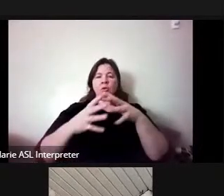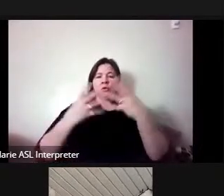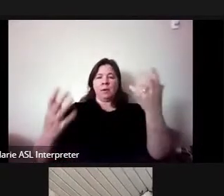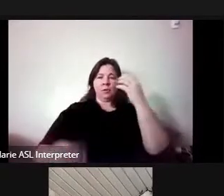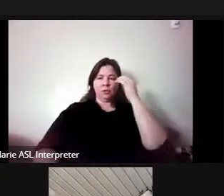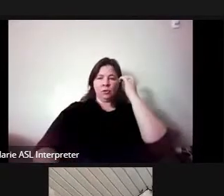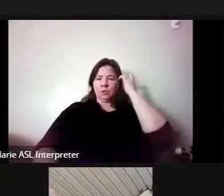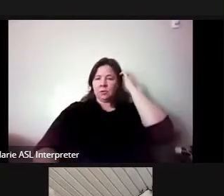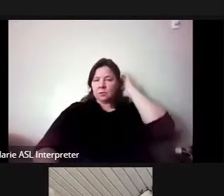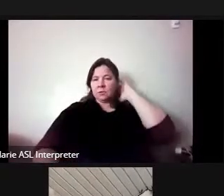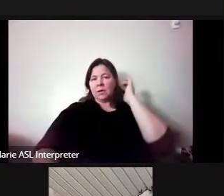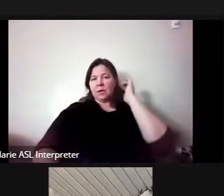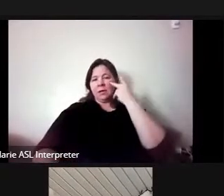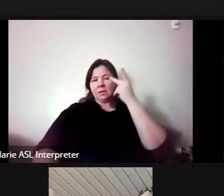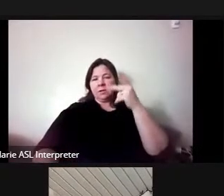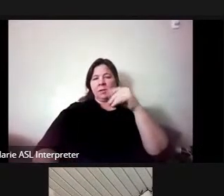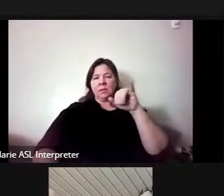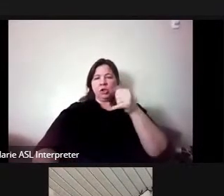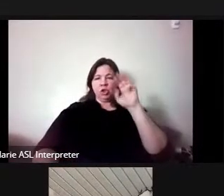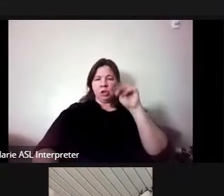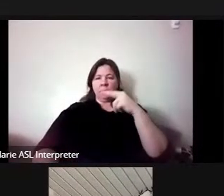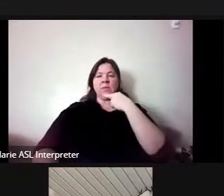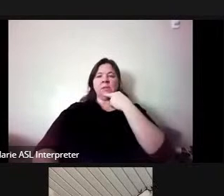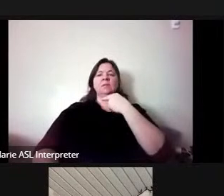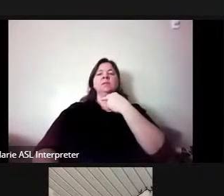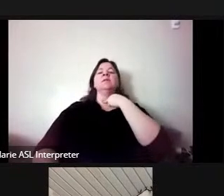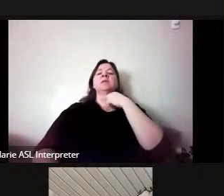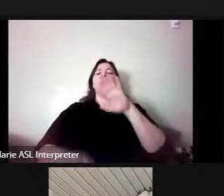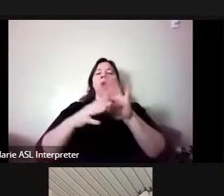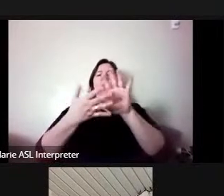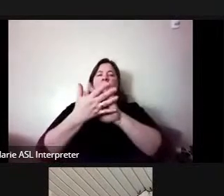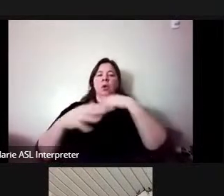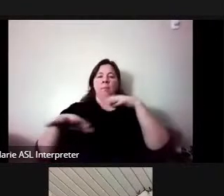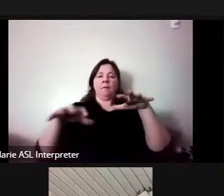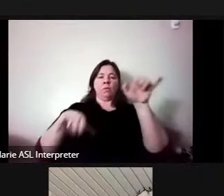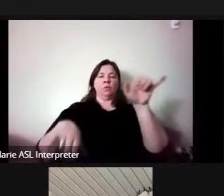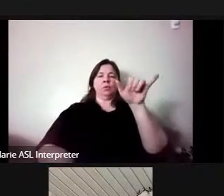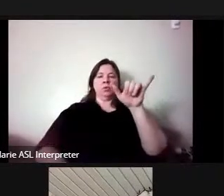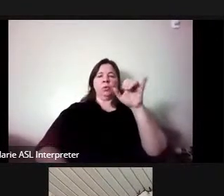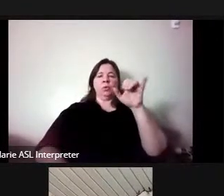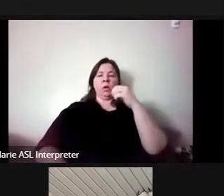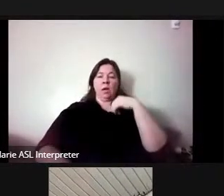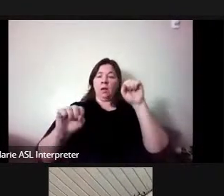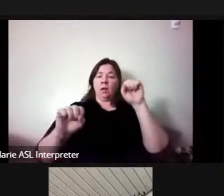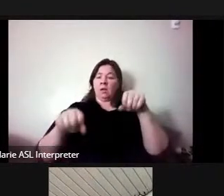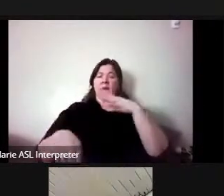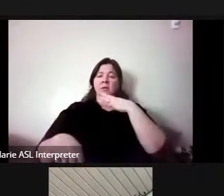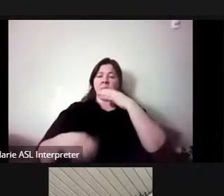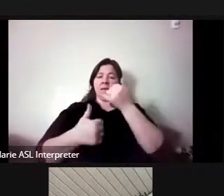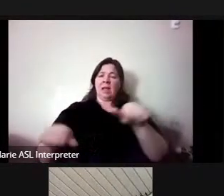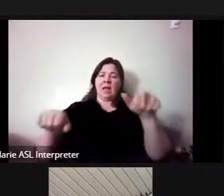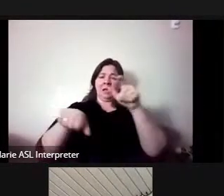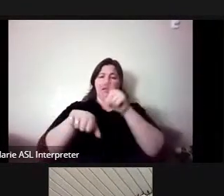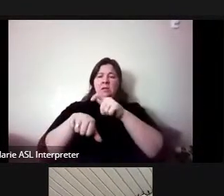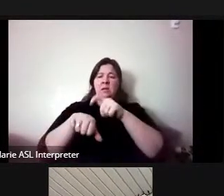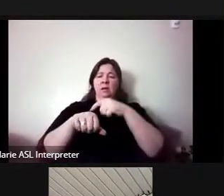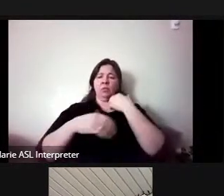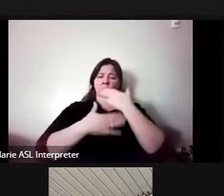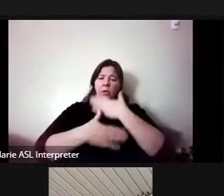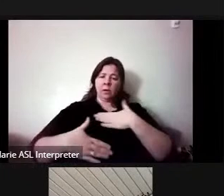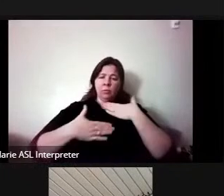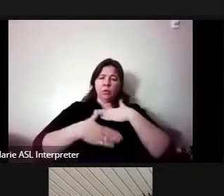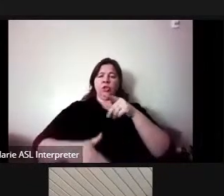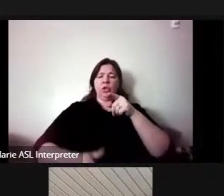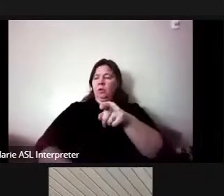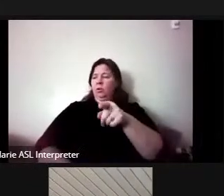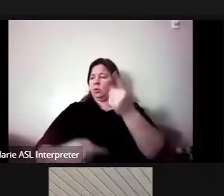much. Okay, I see Jim stuck on my screen, so I wasn't sure if I was frozen as well. Yeah, you can speak anytime, Julie, and we really appreciate